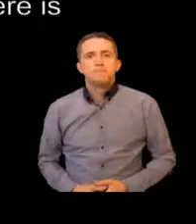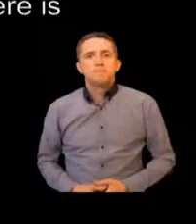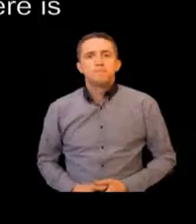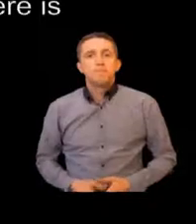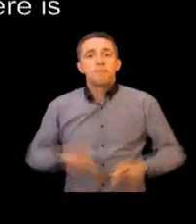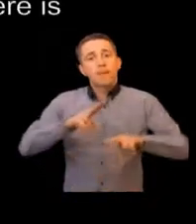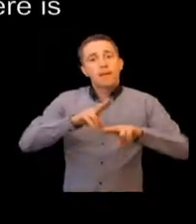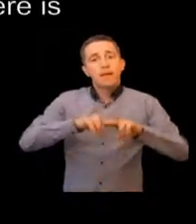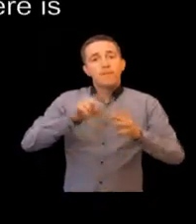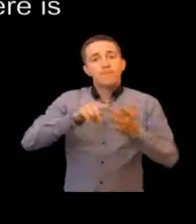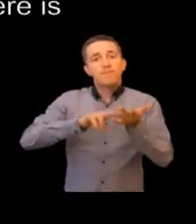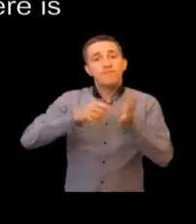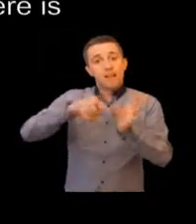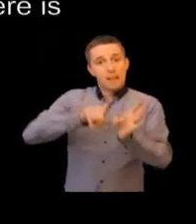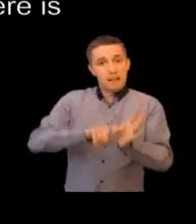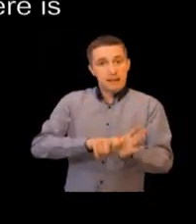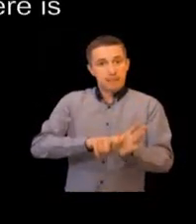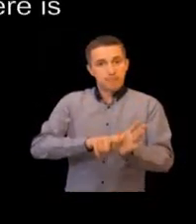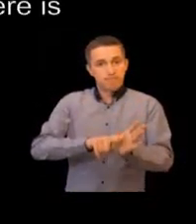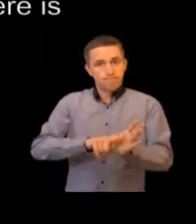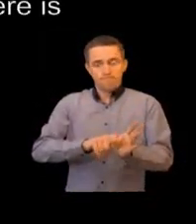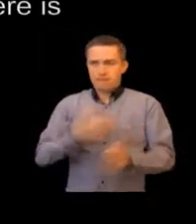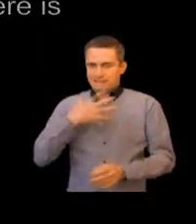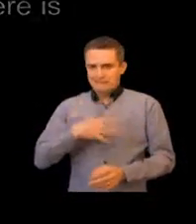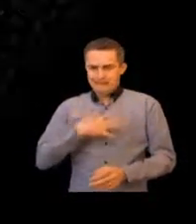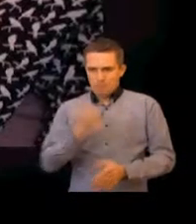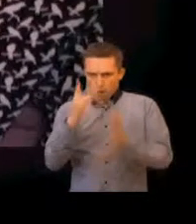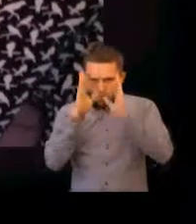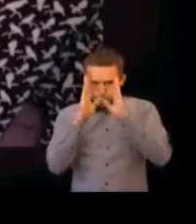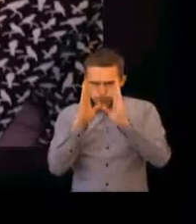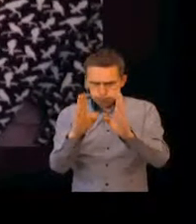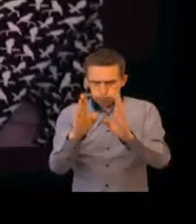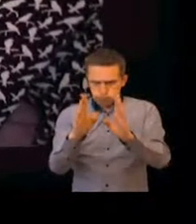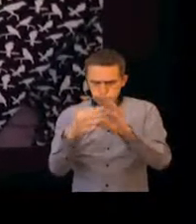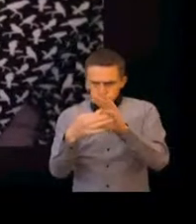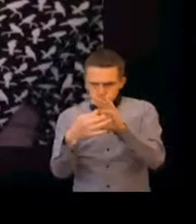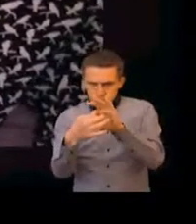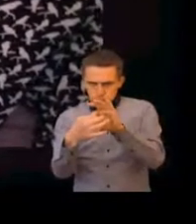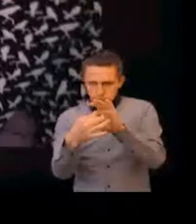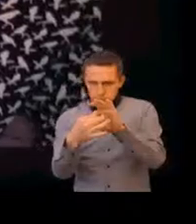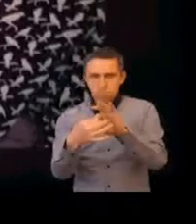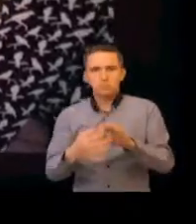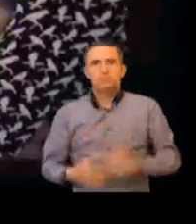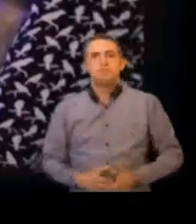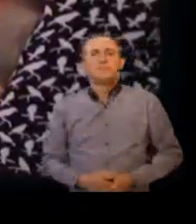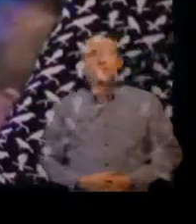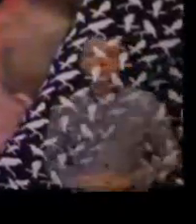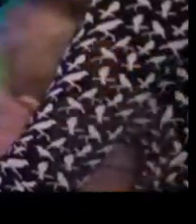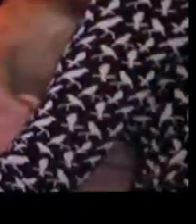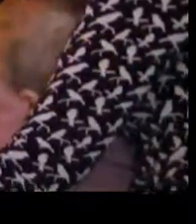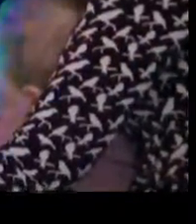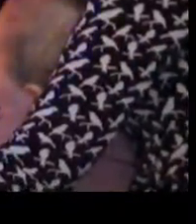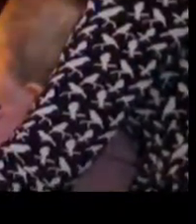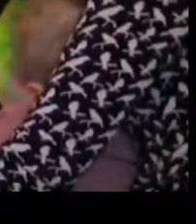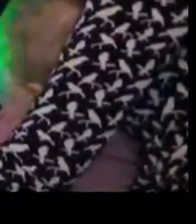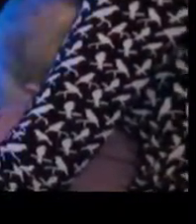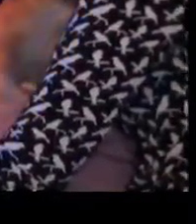attention and being part of a group. Notice the importance of good position for maximising use of vision and